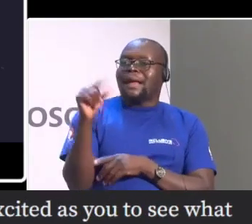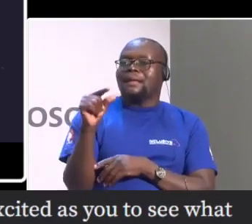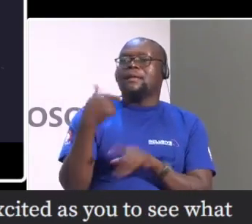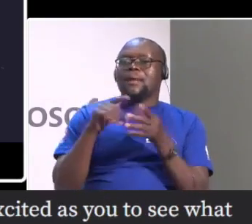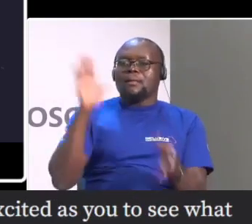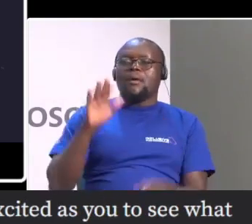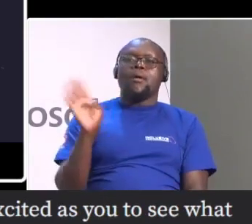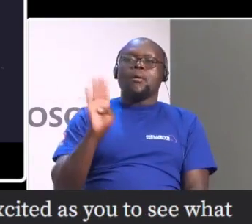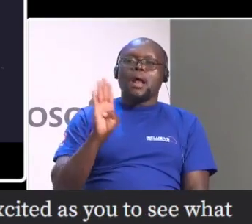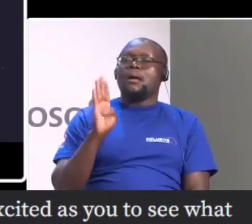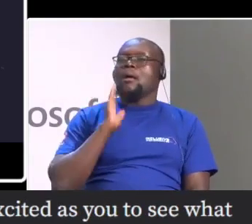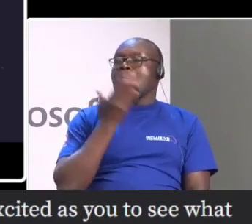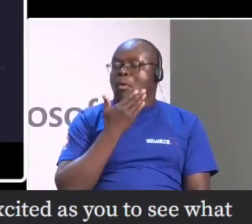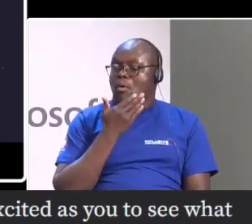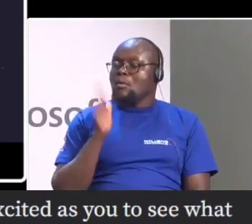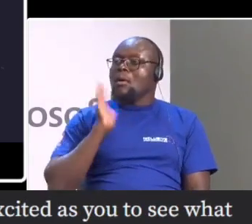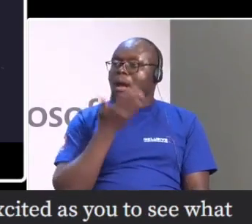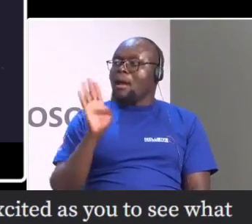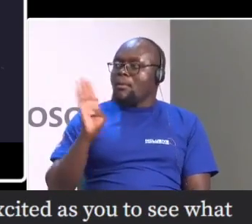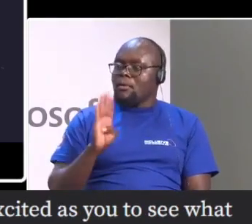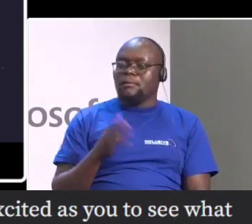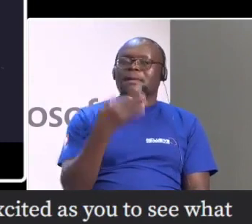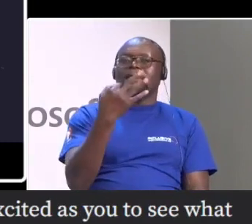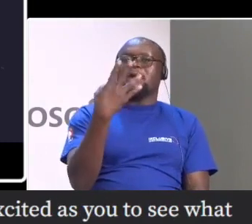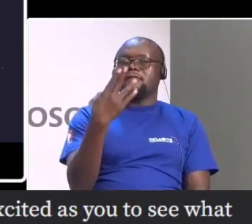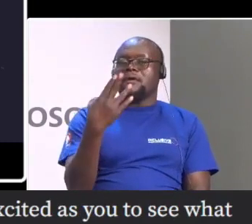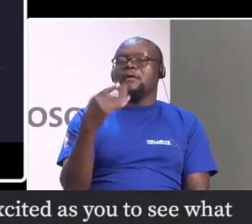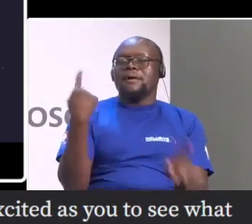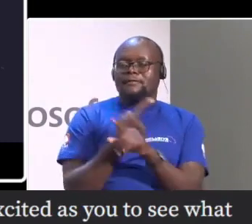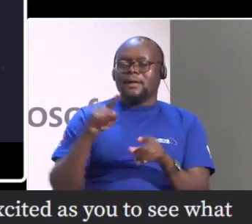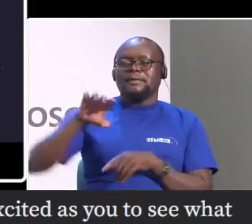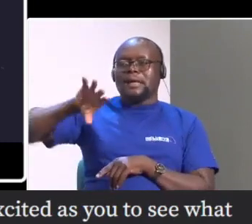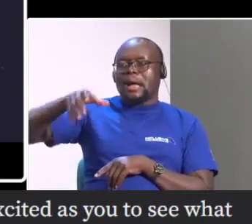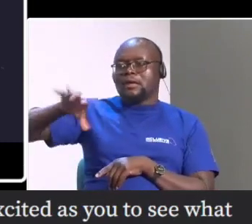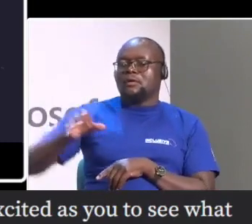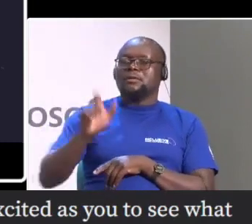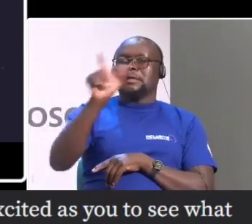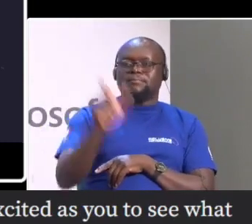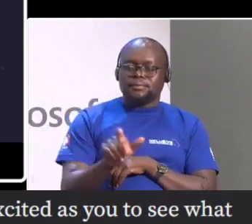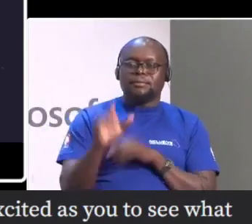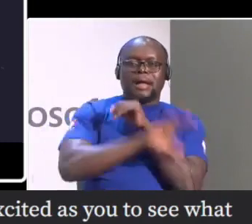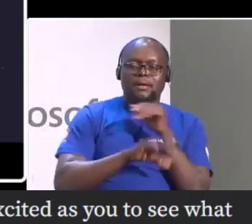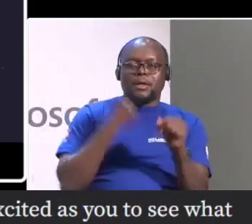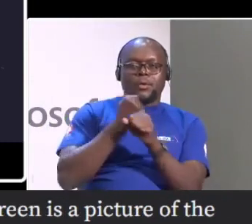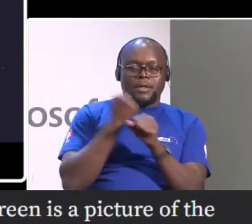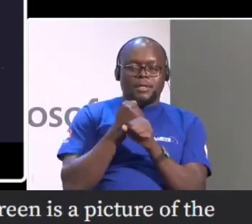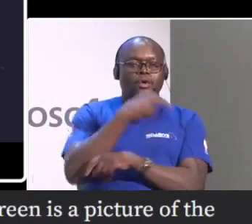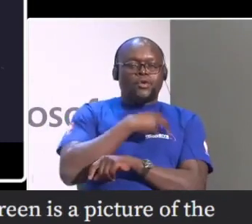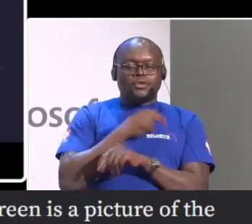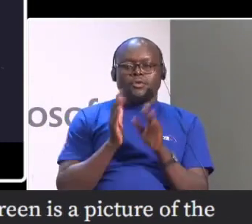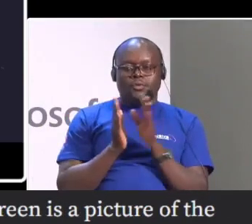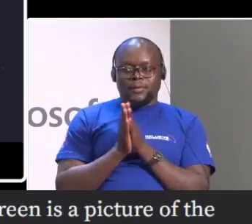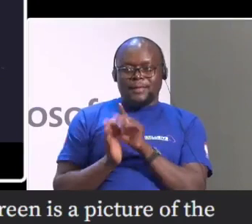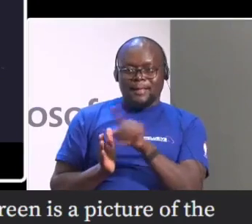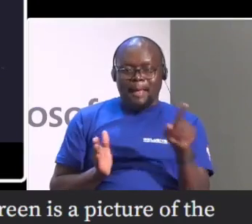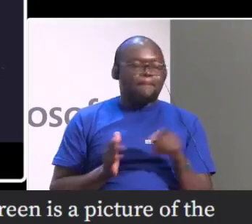in blue. The blue colorations are 34 different countries and regions that we did a consultation piece with. Next slide.